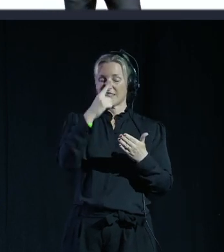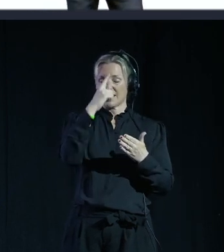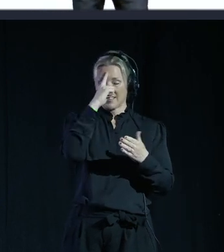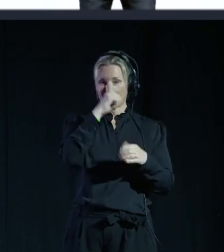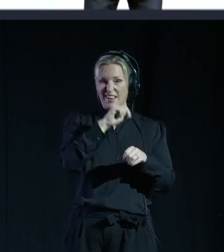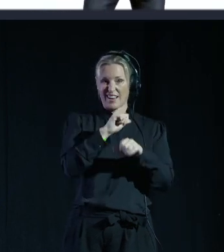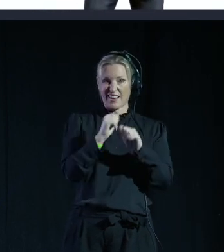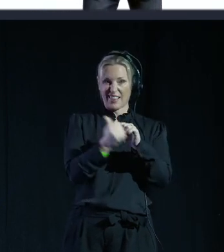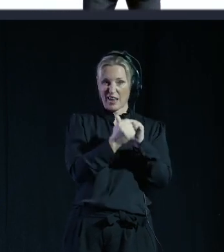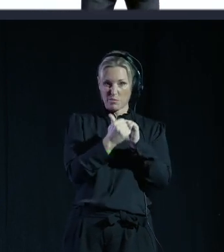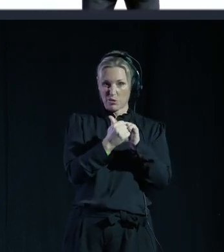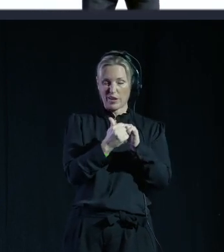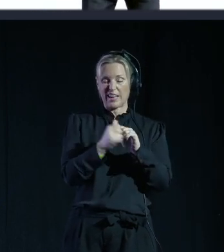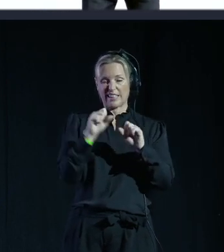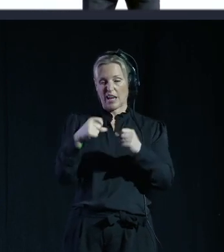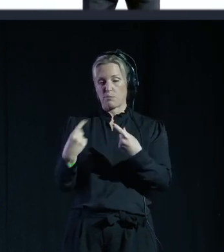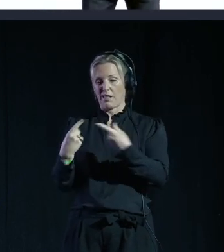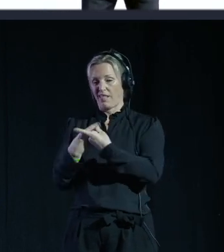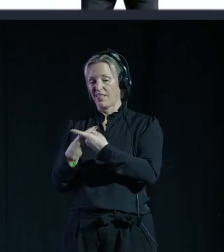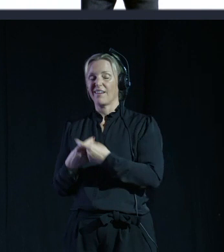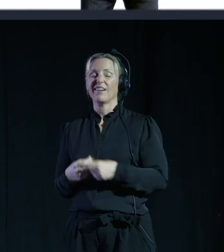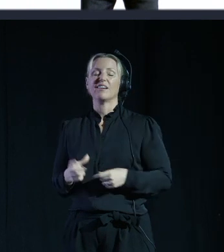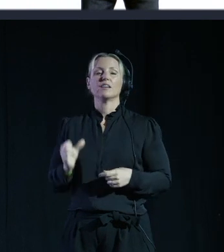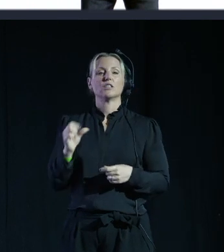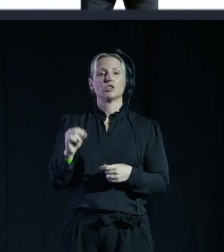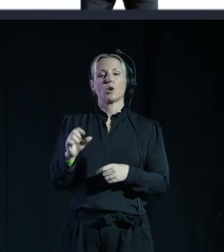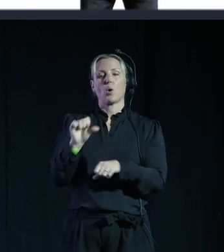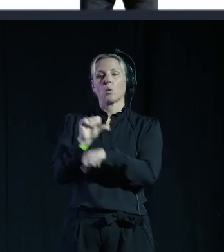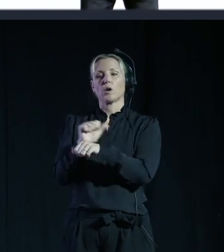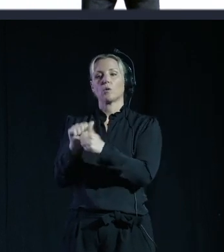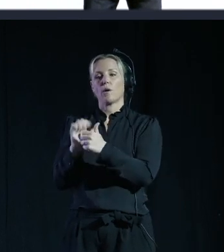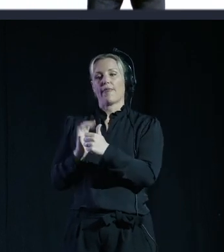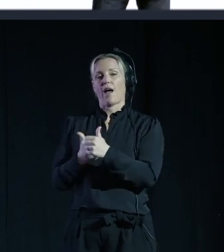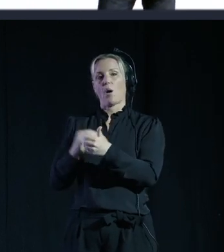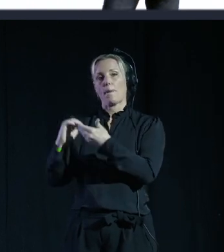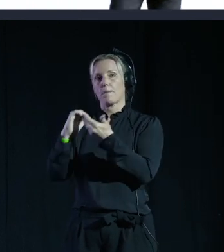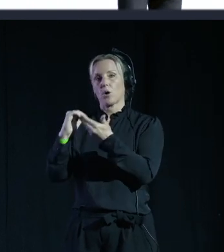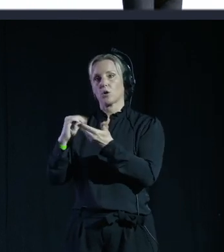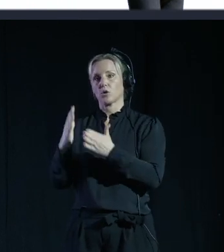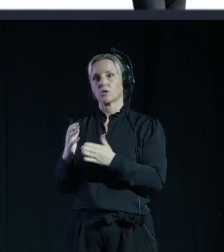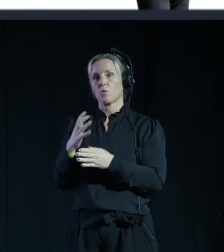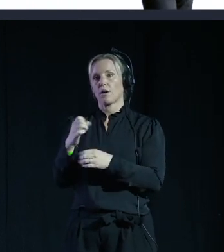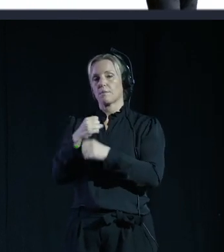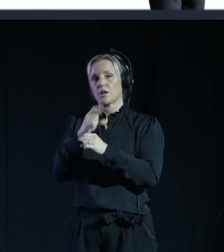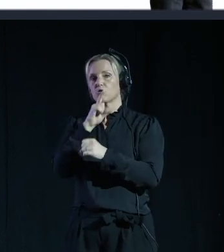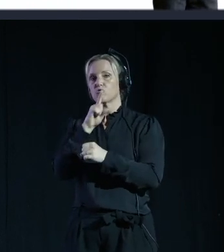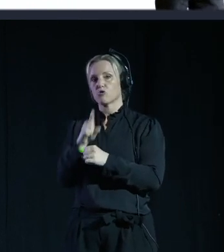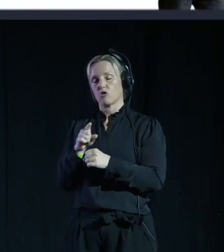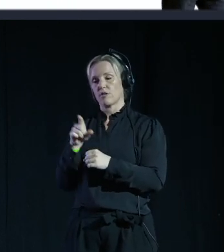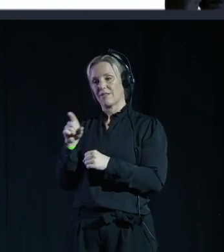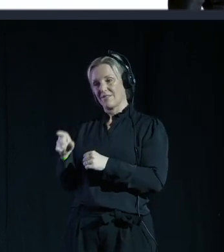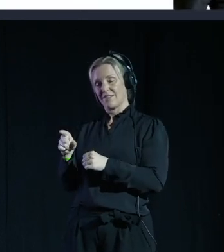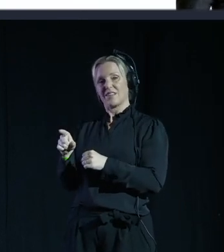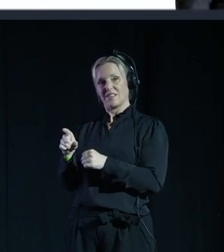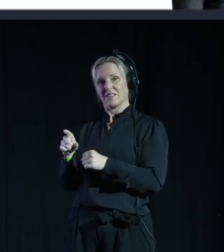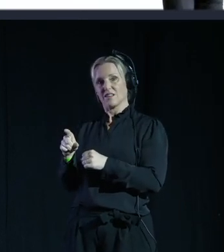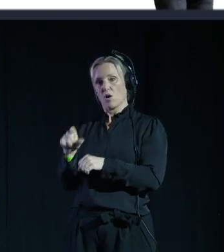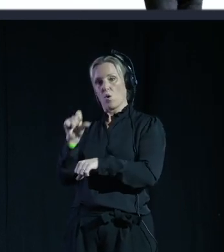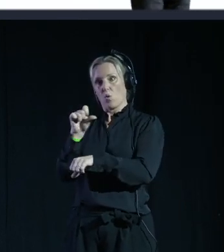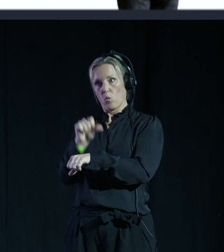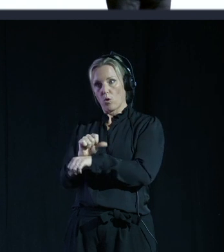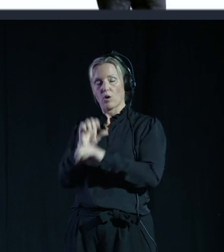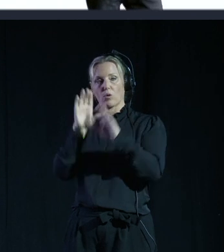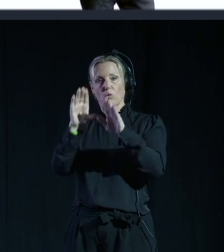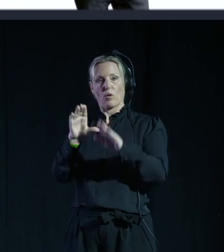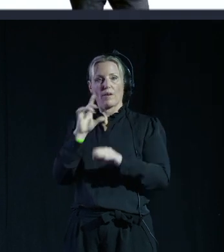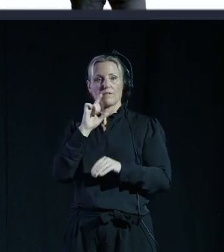work with our platform partners here. We're making sure that these integrations are fully feature-rich, that they work well for you, and they're